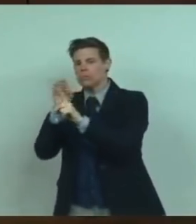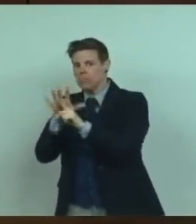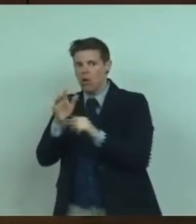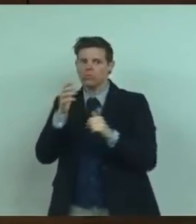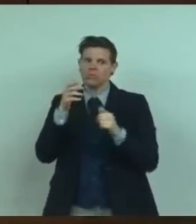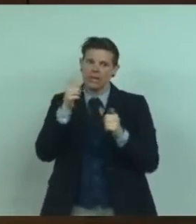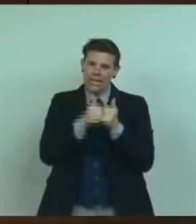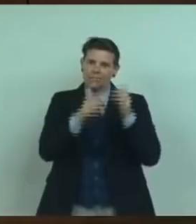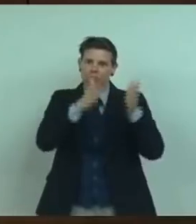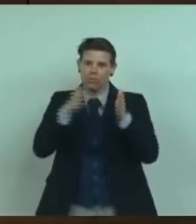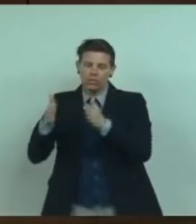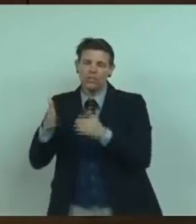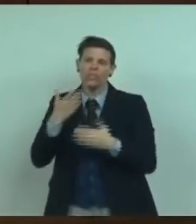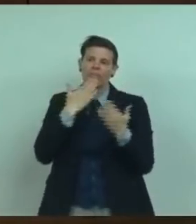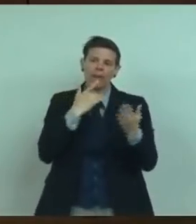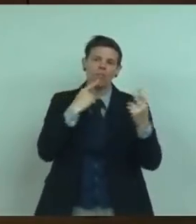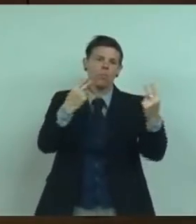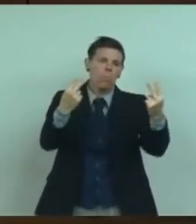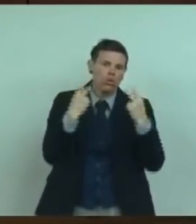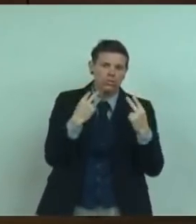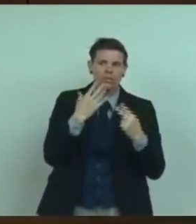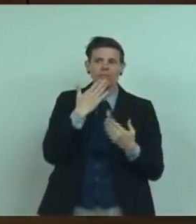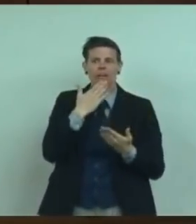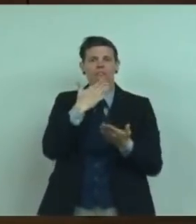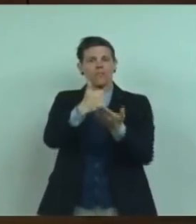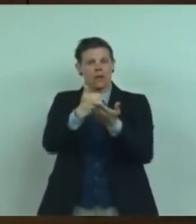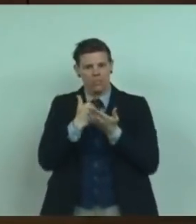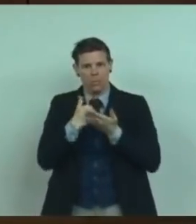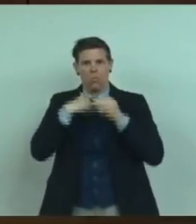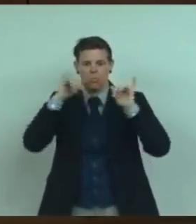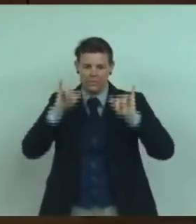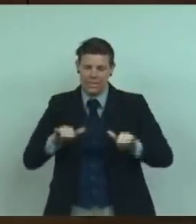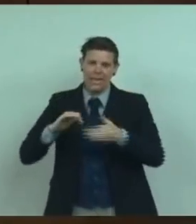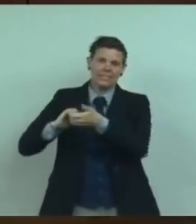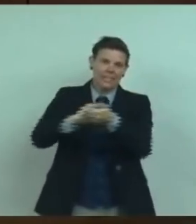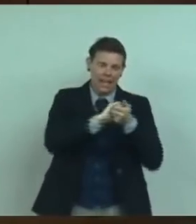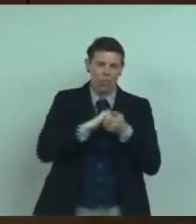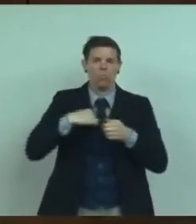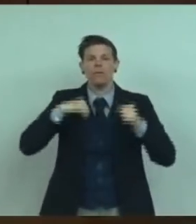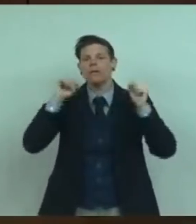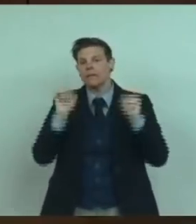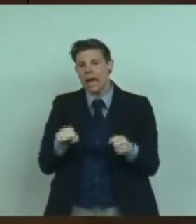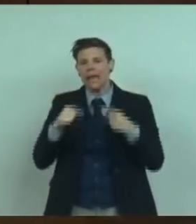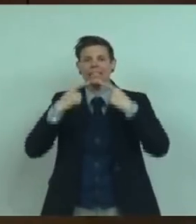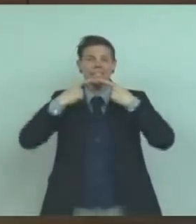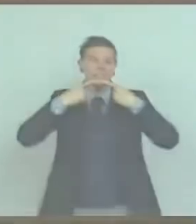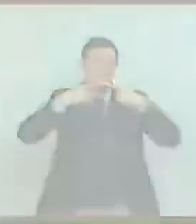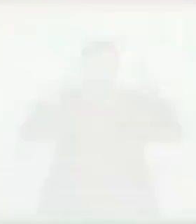help. We can do this together. We are all in it together, New Mexico. Thank you.